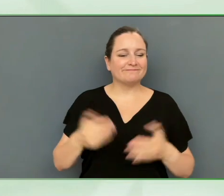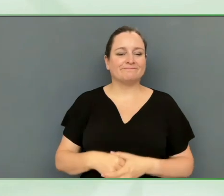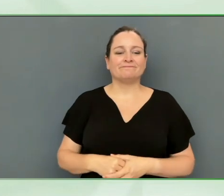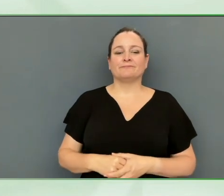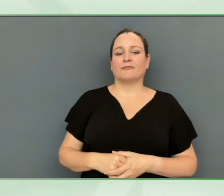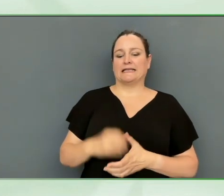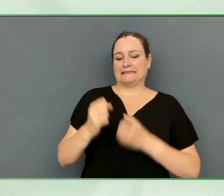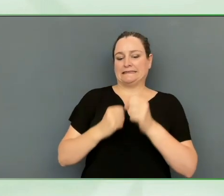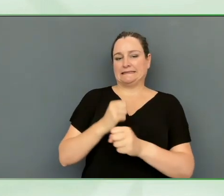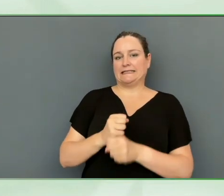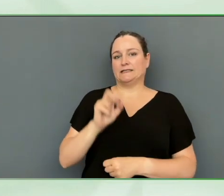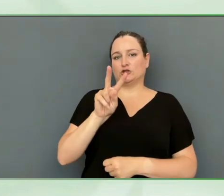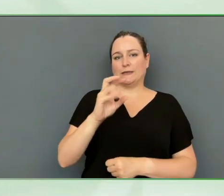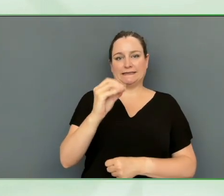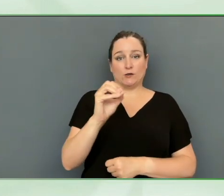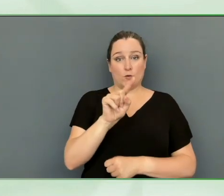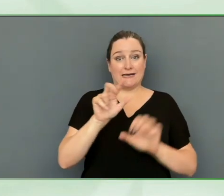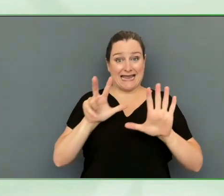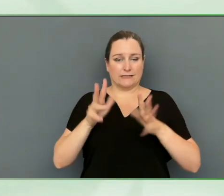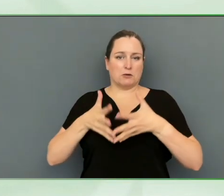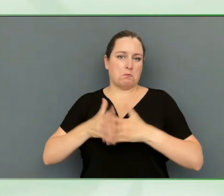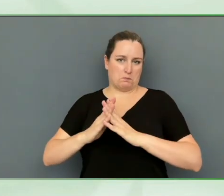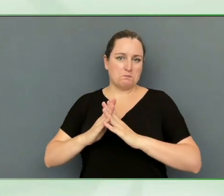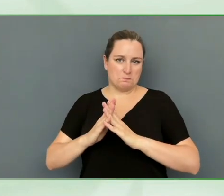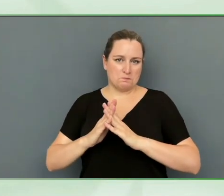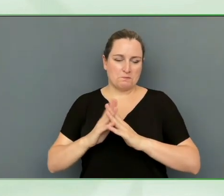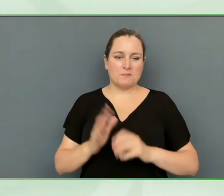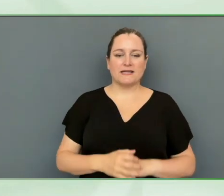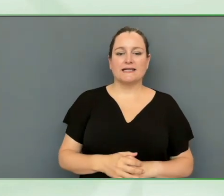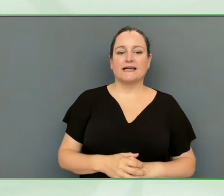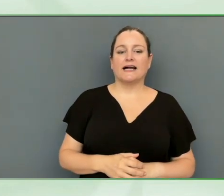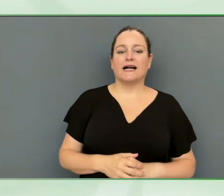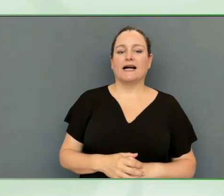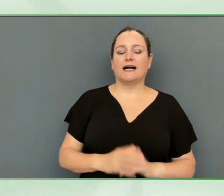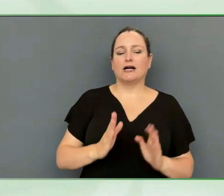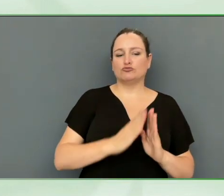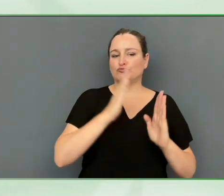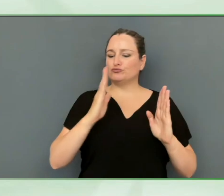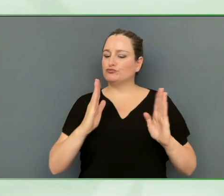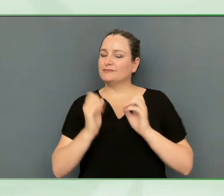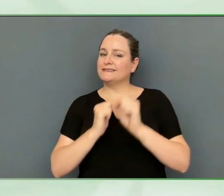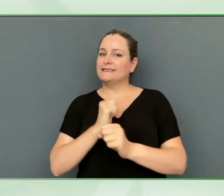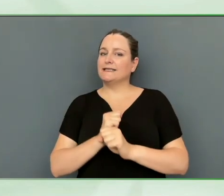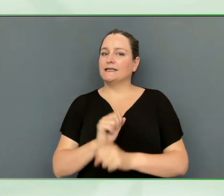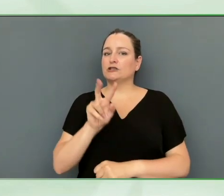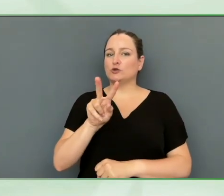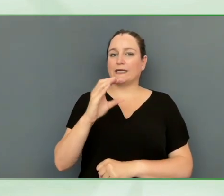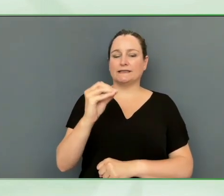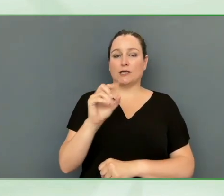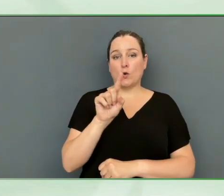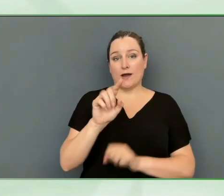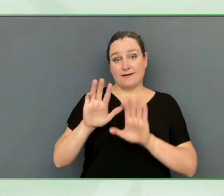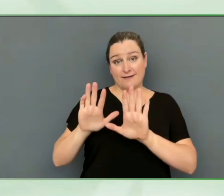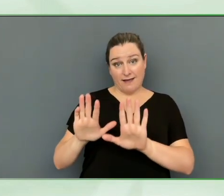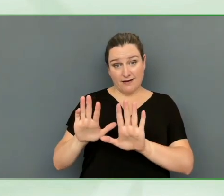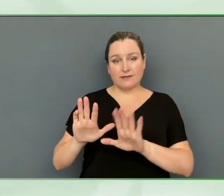then at a local government agency. Then in 2019, we decided to go government-wide as a network of